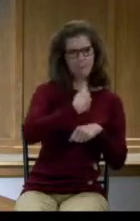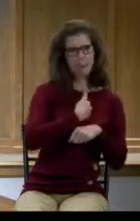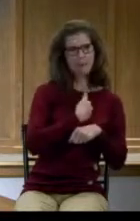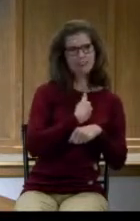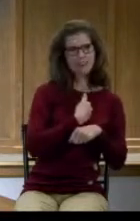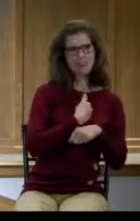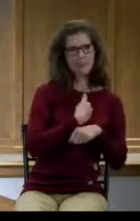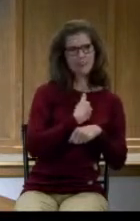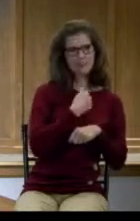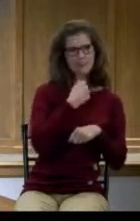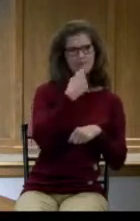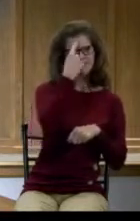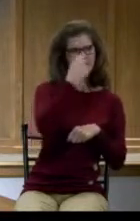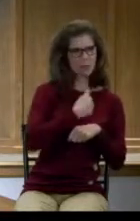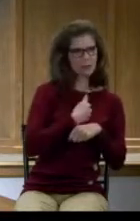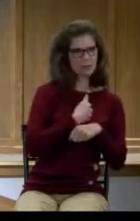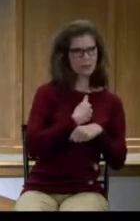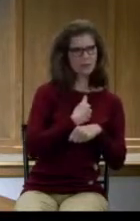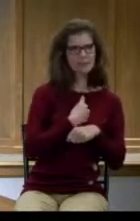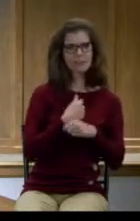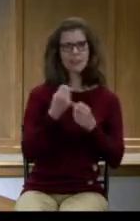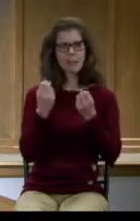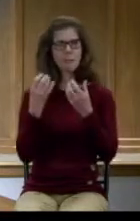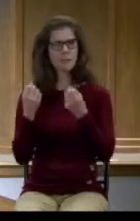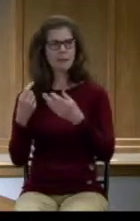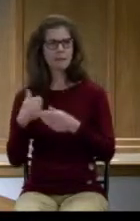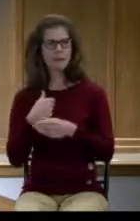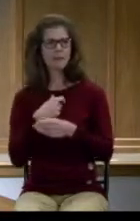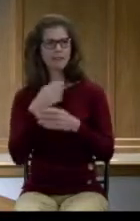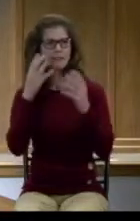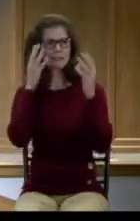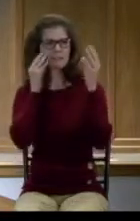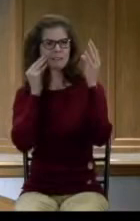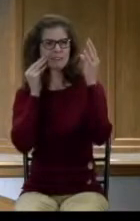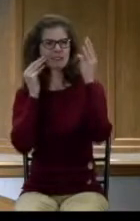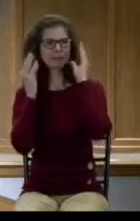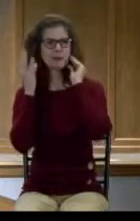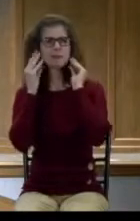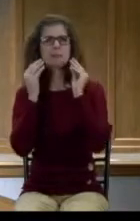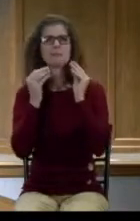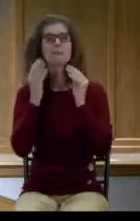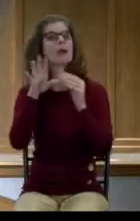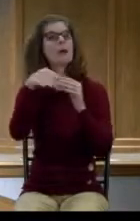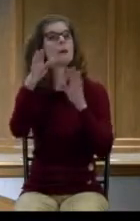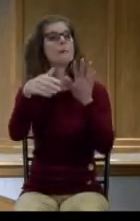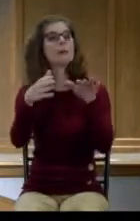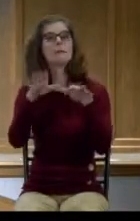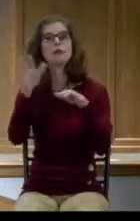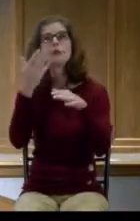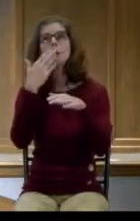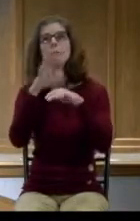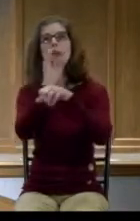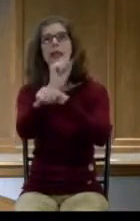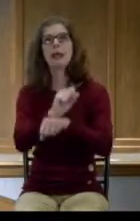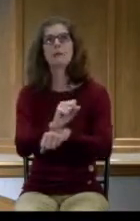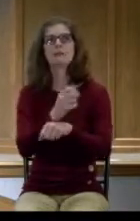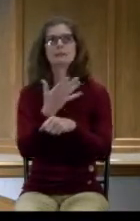A lot of us are in that boat. Some of us, our bad habit is that the isolation has drawn us into